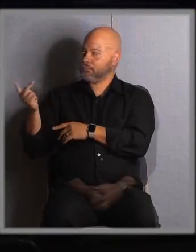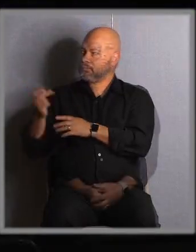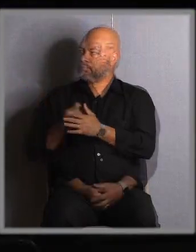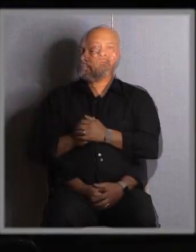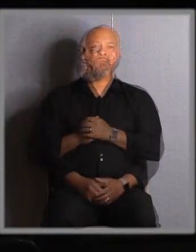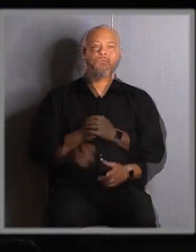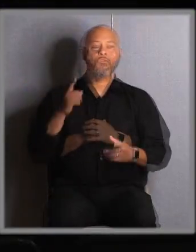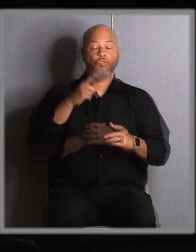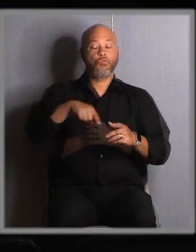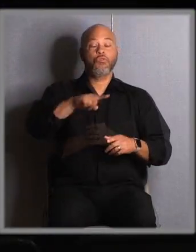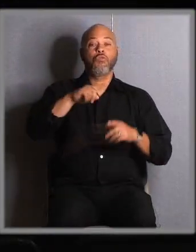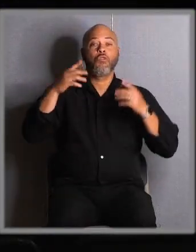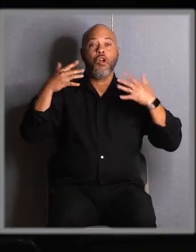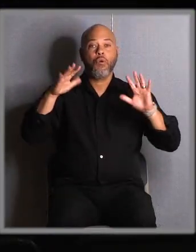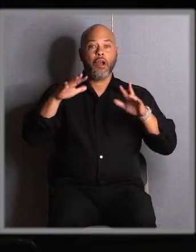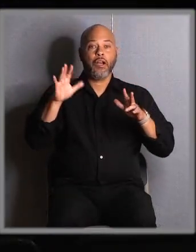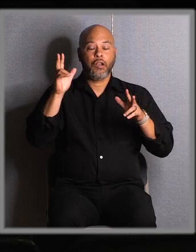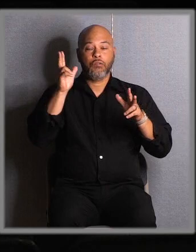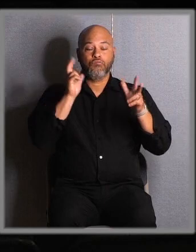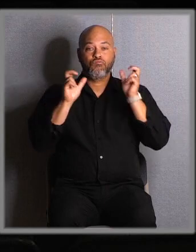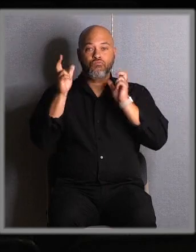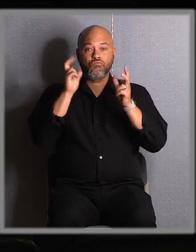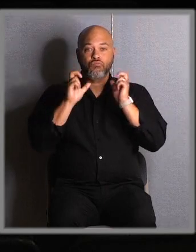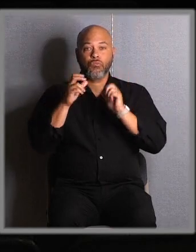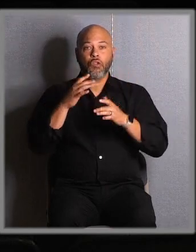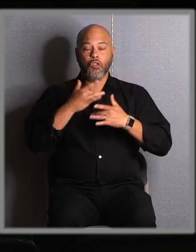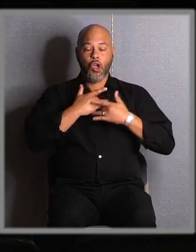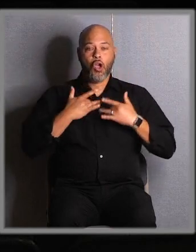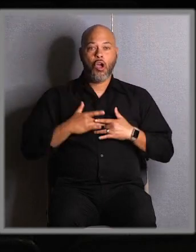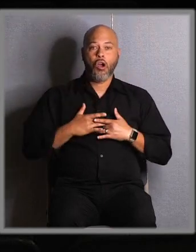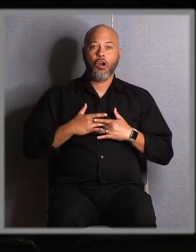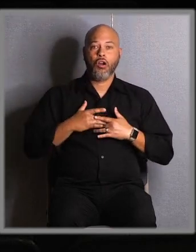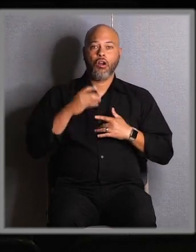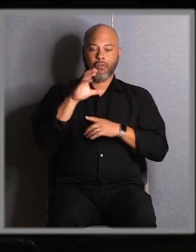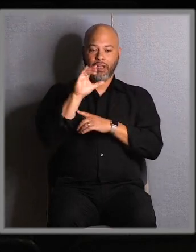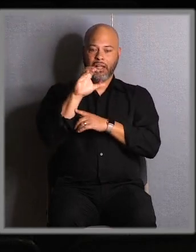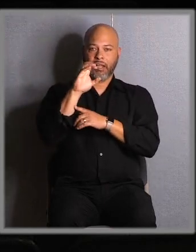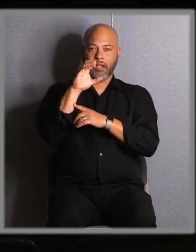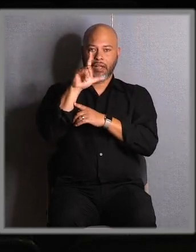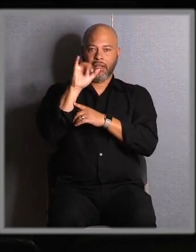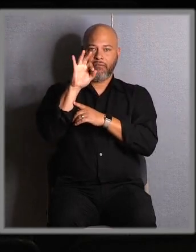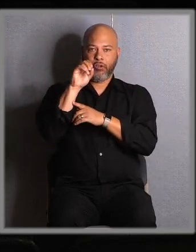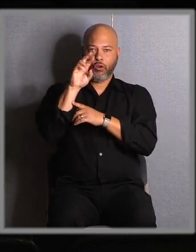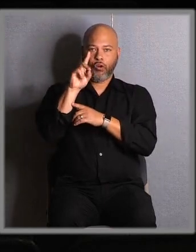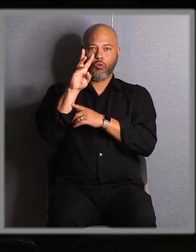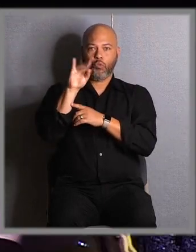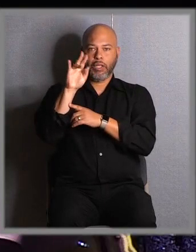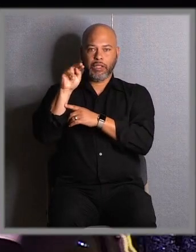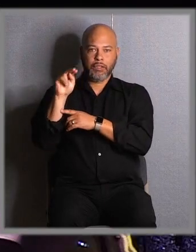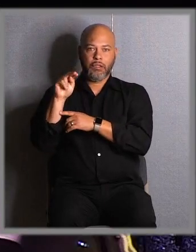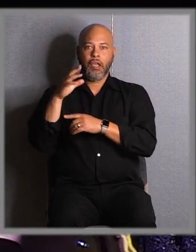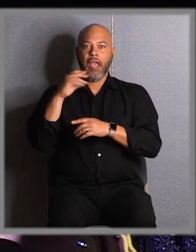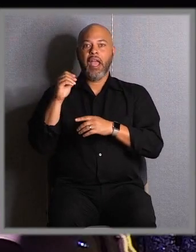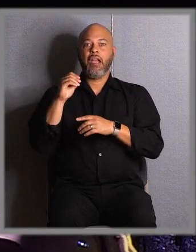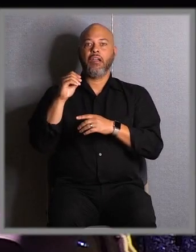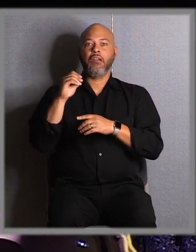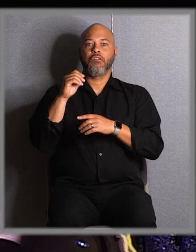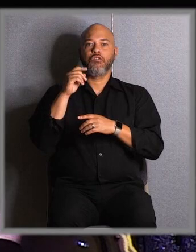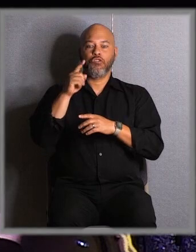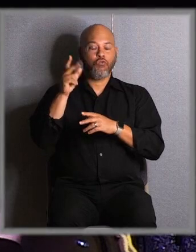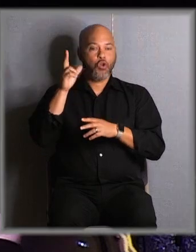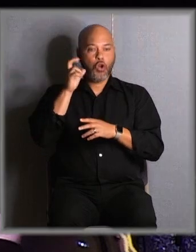You've already heard the heart of Clifford Wynn, and you've heard him to be